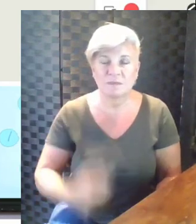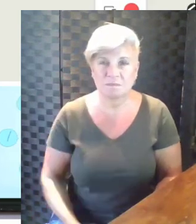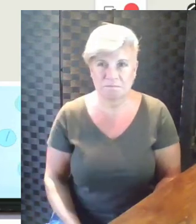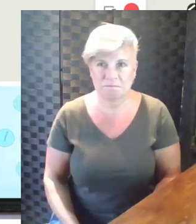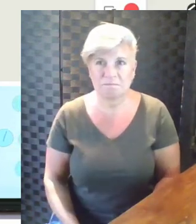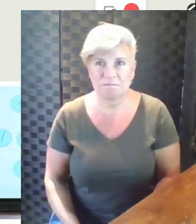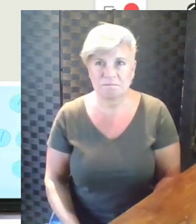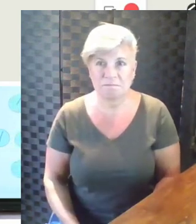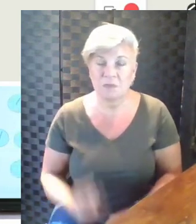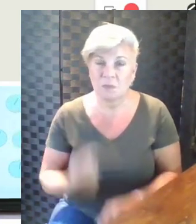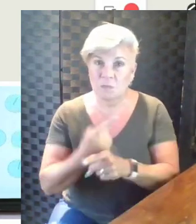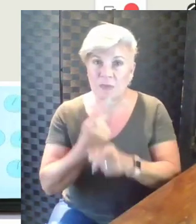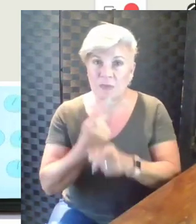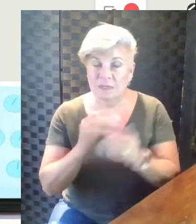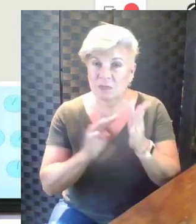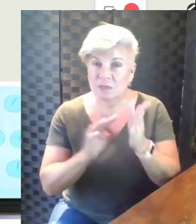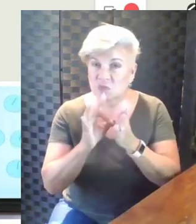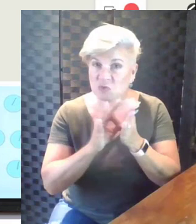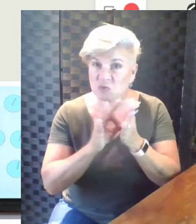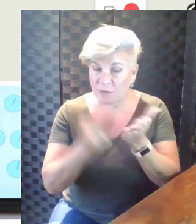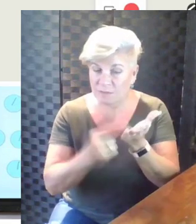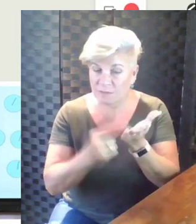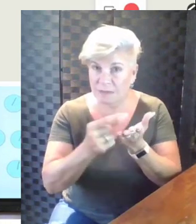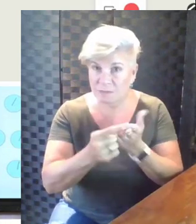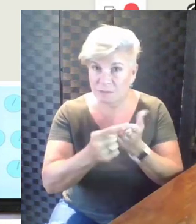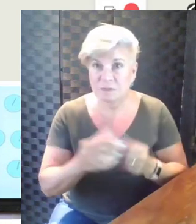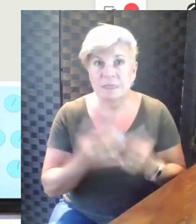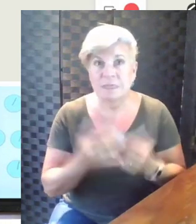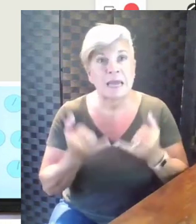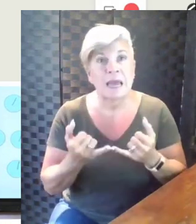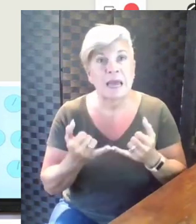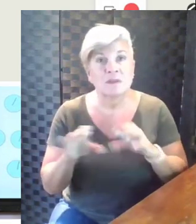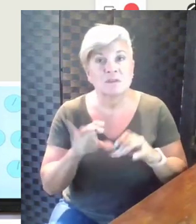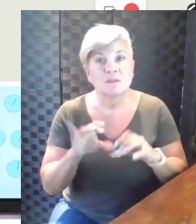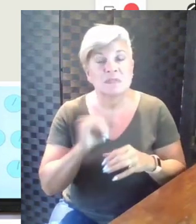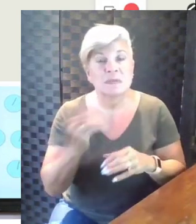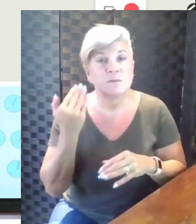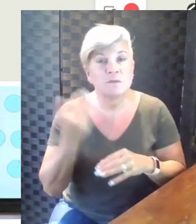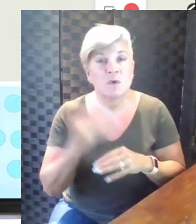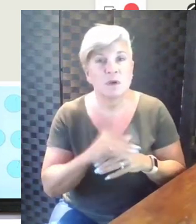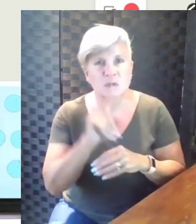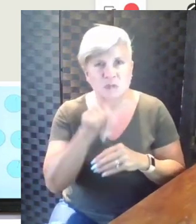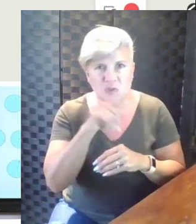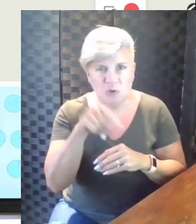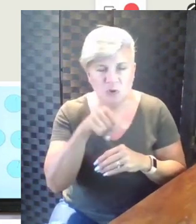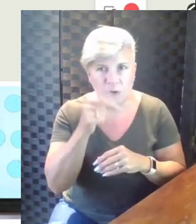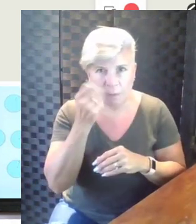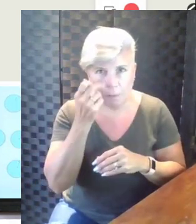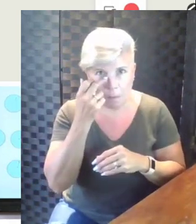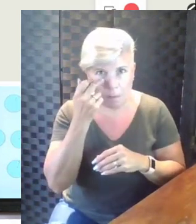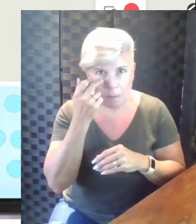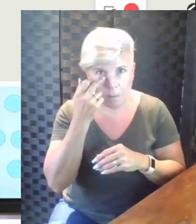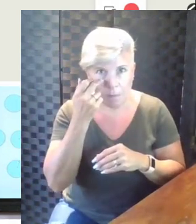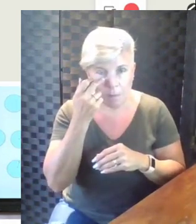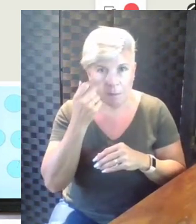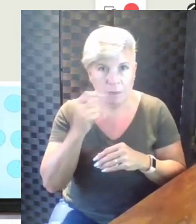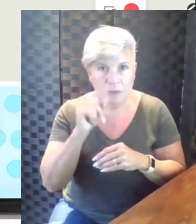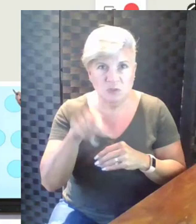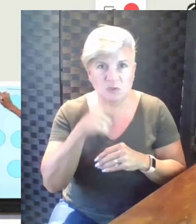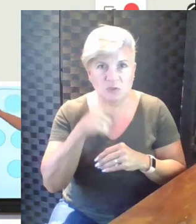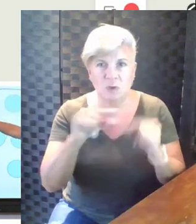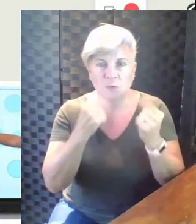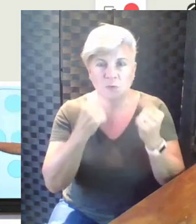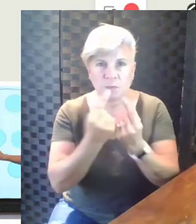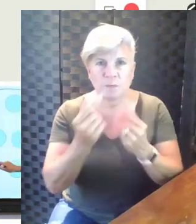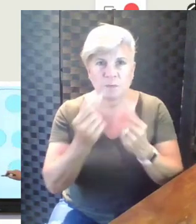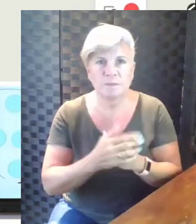All right, 12 counters. Now, let's do what we did last time. I'm going to circle them, clear my marks, and I'm going to circle a group.